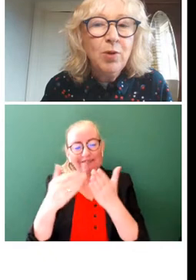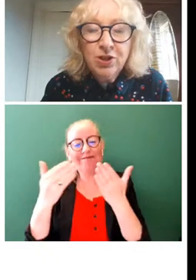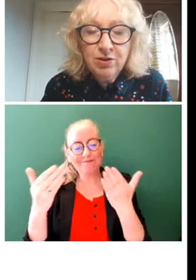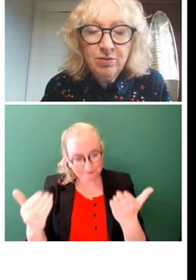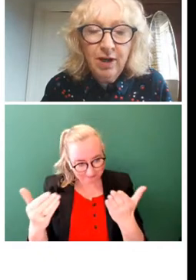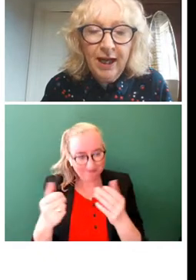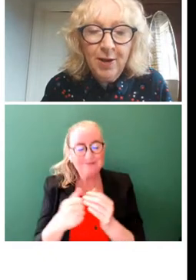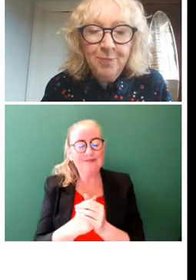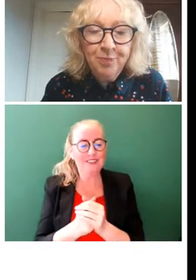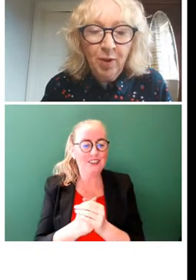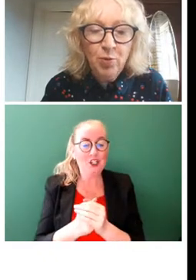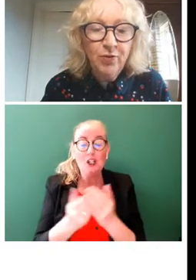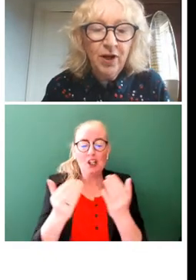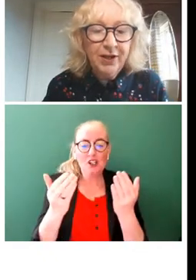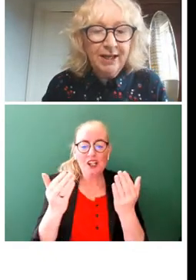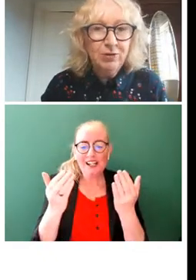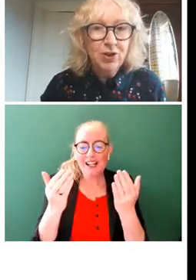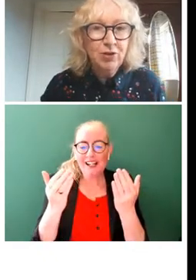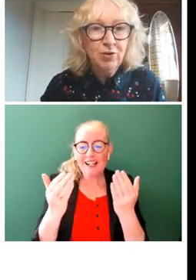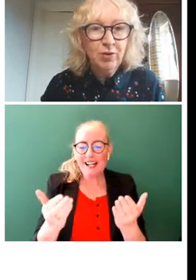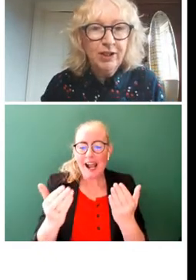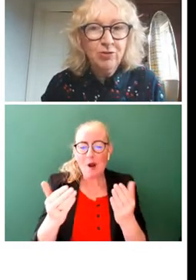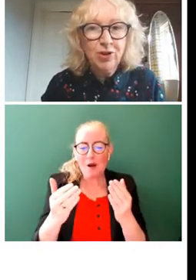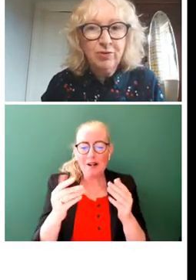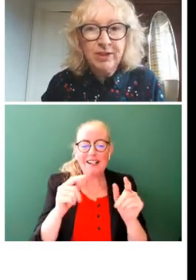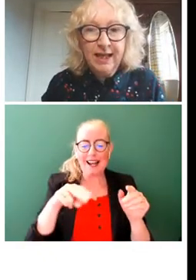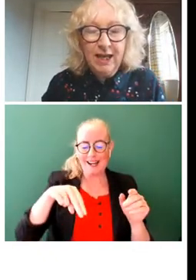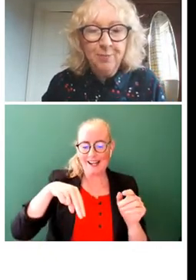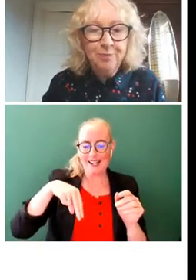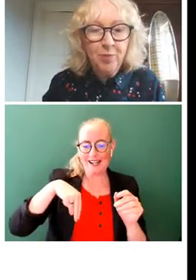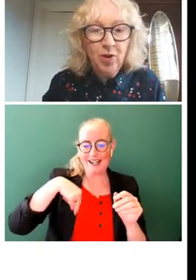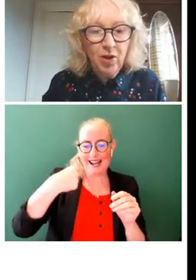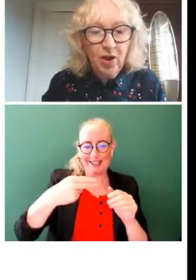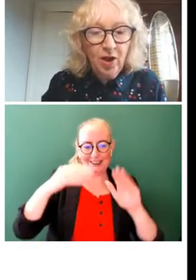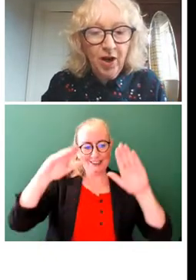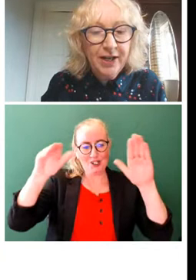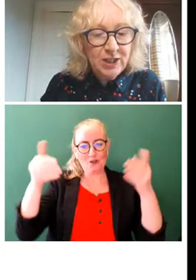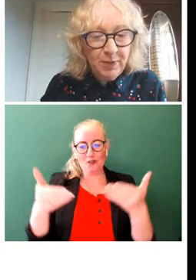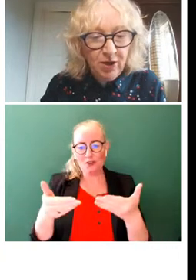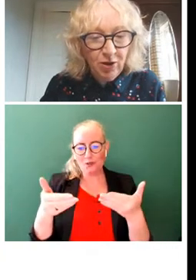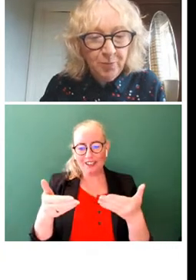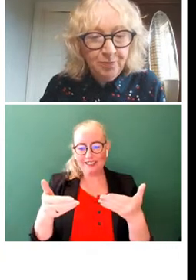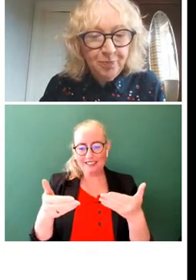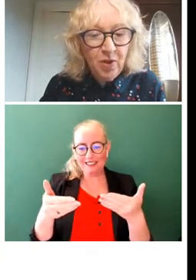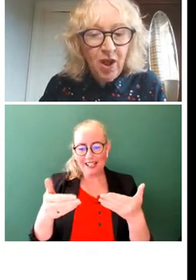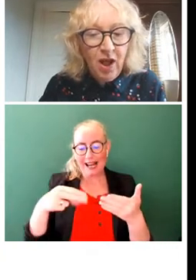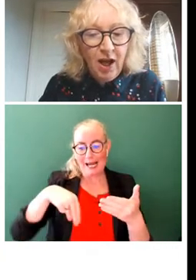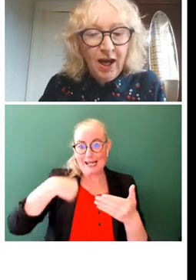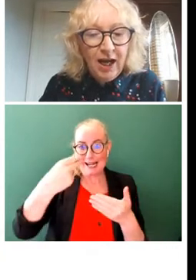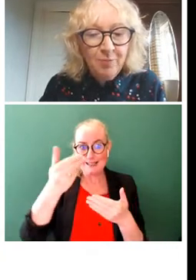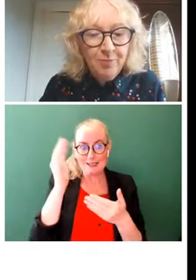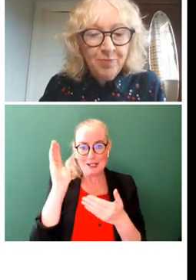I'm going to move on now to introduce our next speaker.